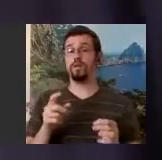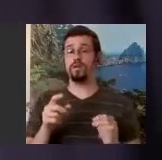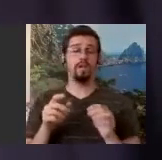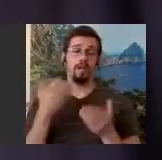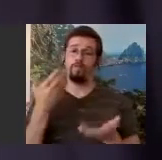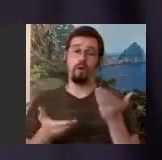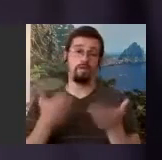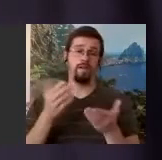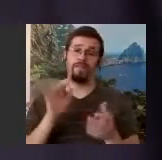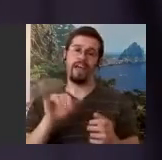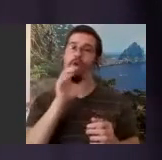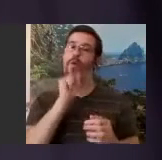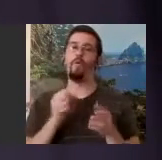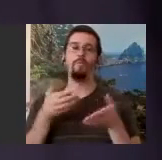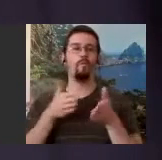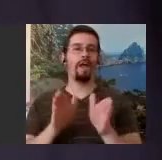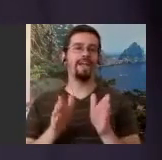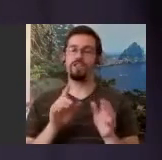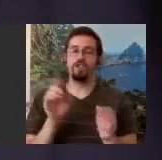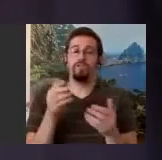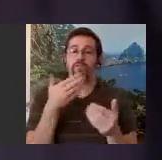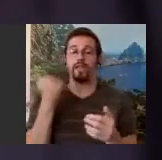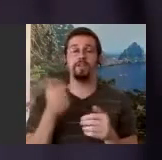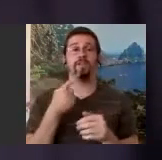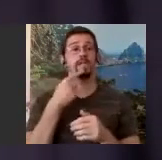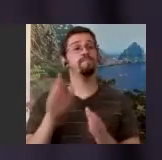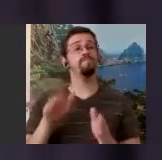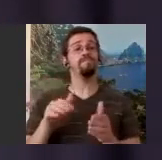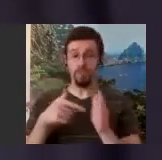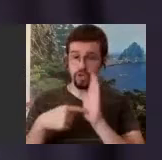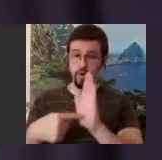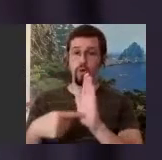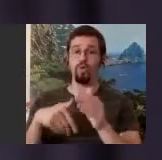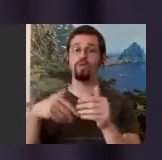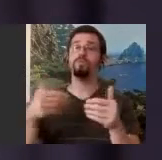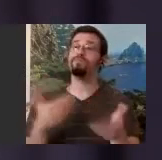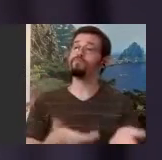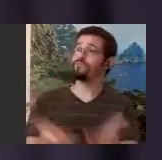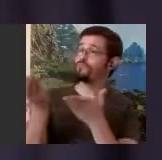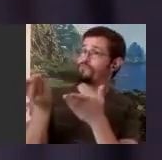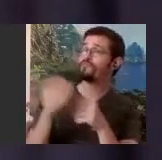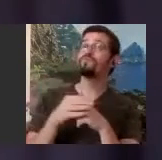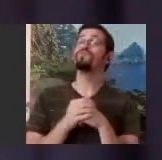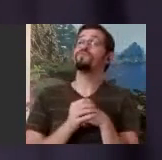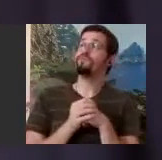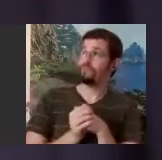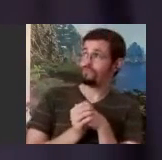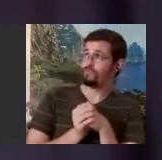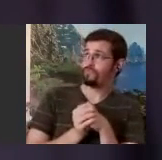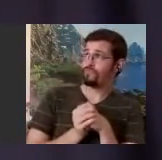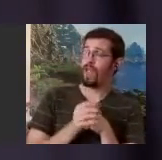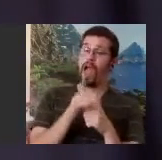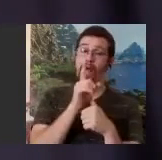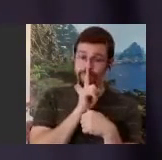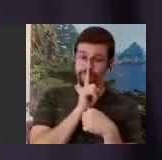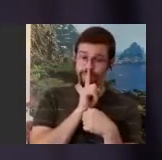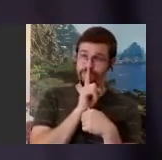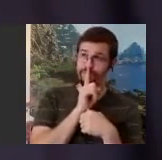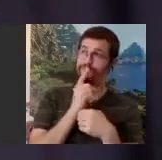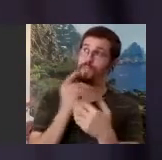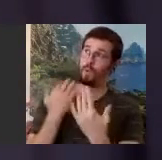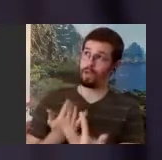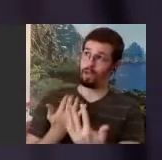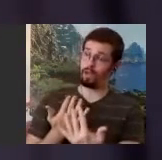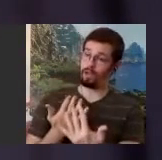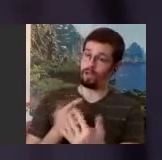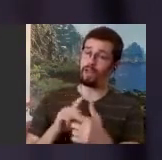which was different, in which you would say, show slide 1, then we'd go to the slide, and you'd pause and not say another word, and then you'd